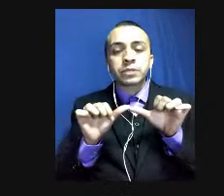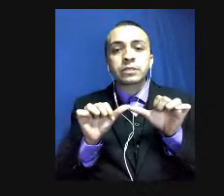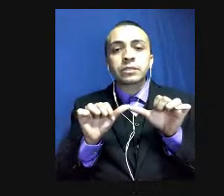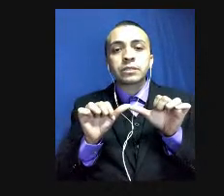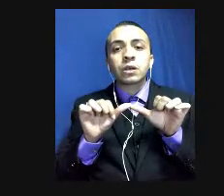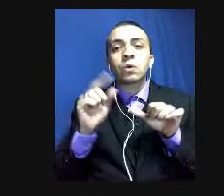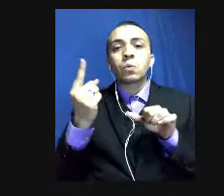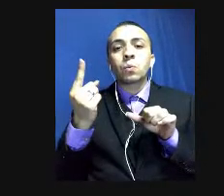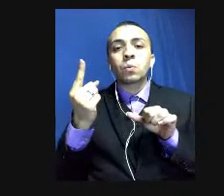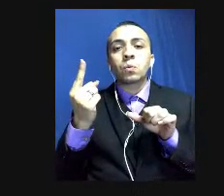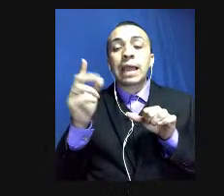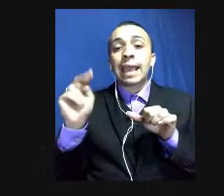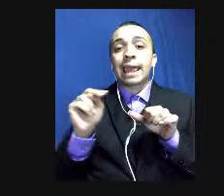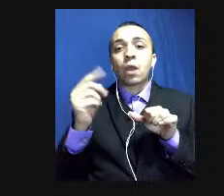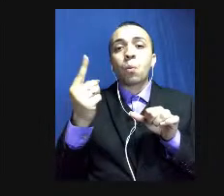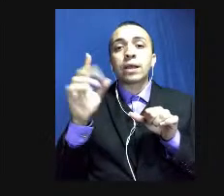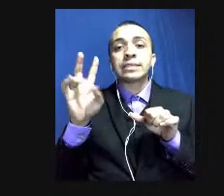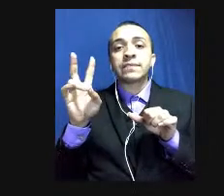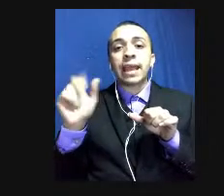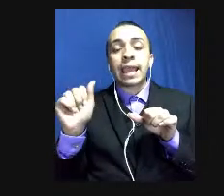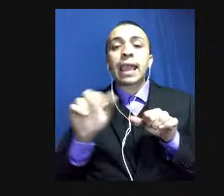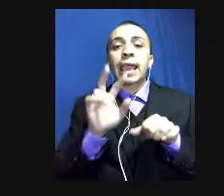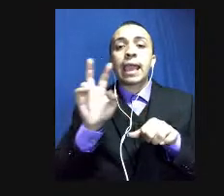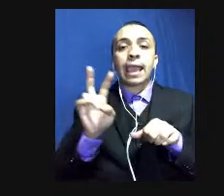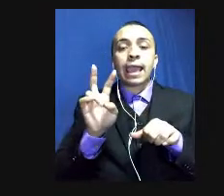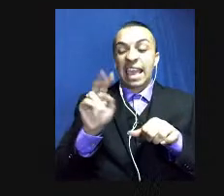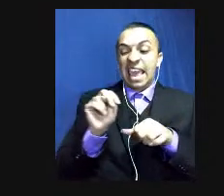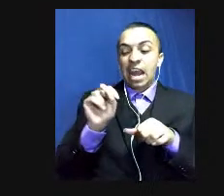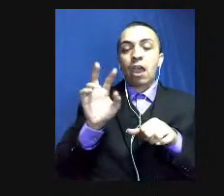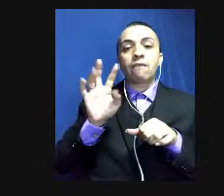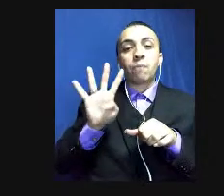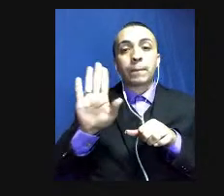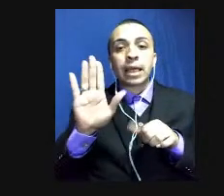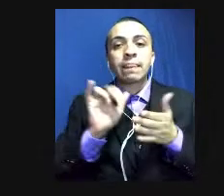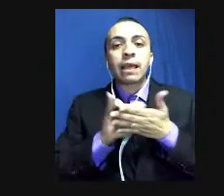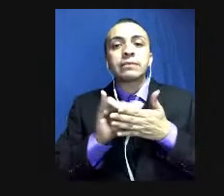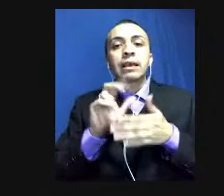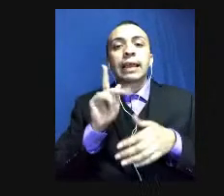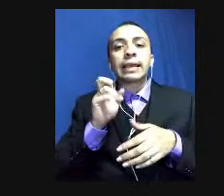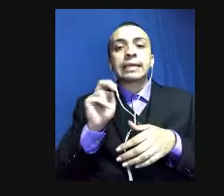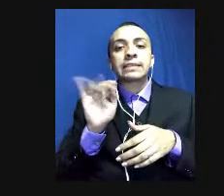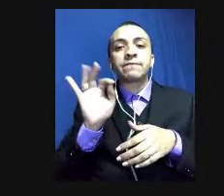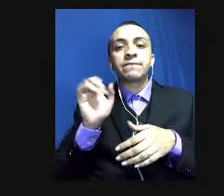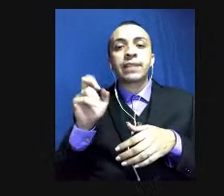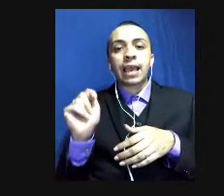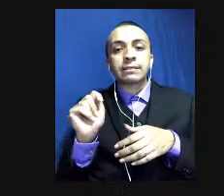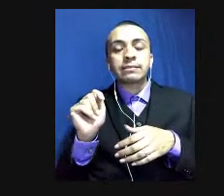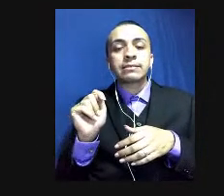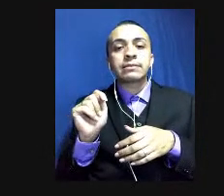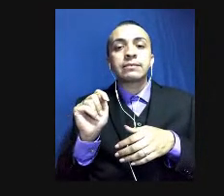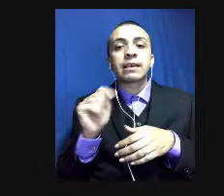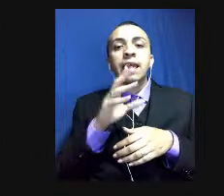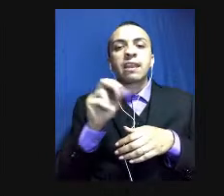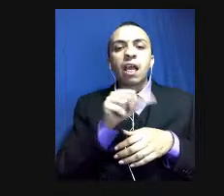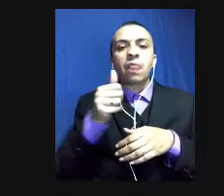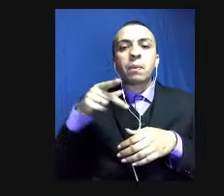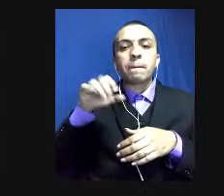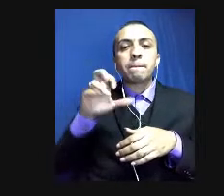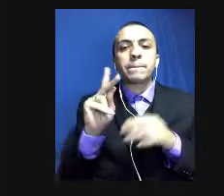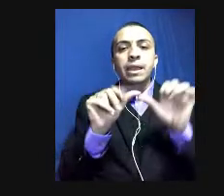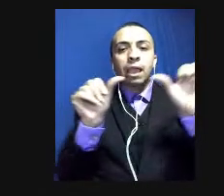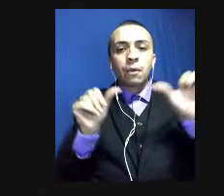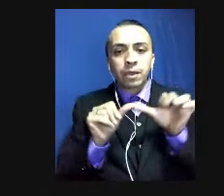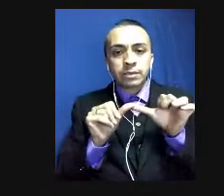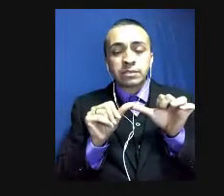M17A and M4B, which is the Kinsman Flats and Saginaw Creek areas. Those two areas are